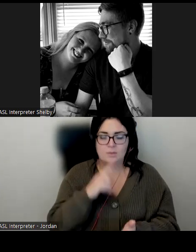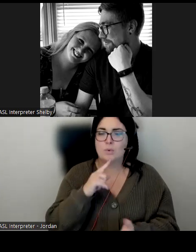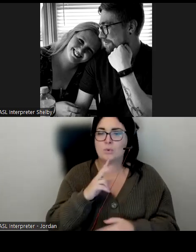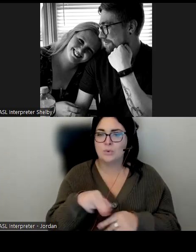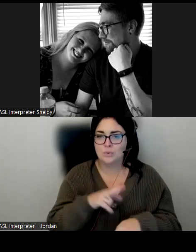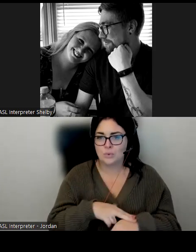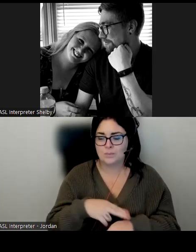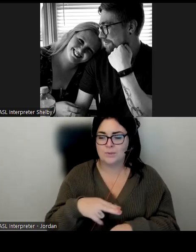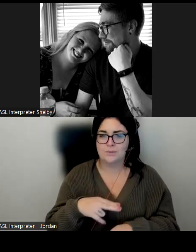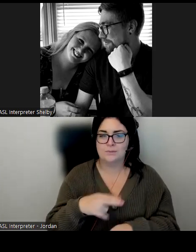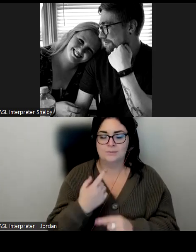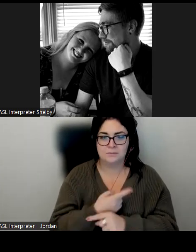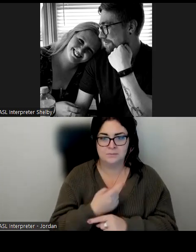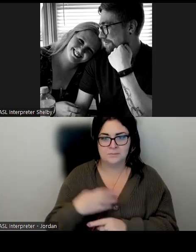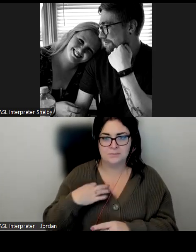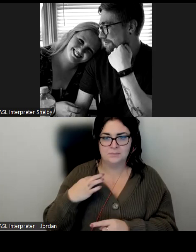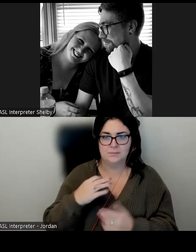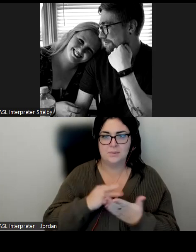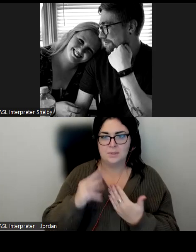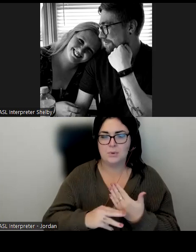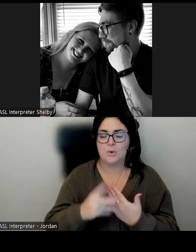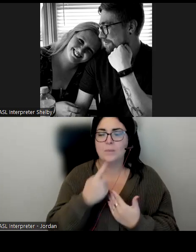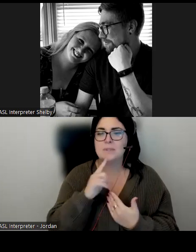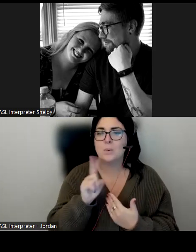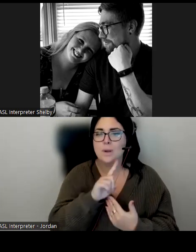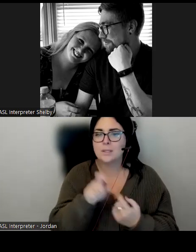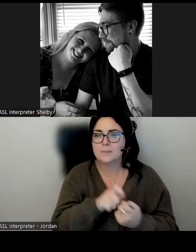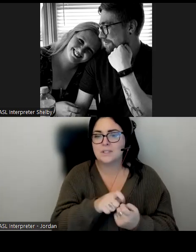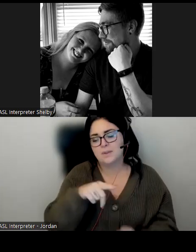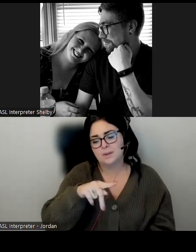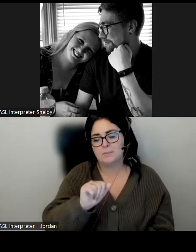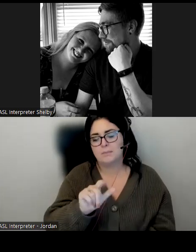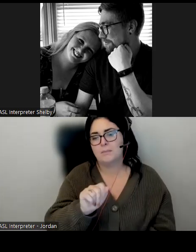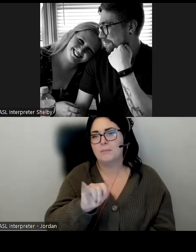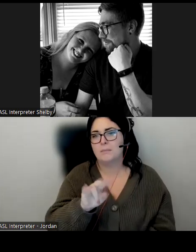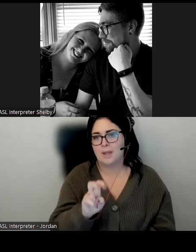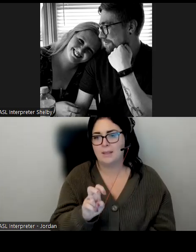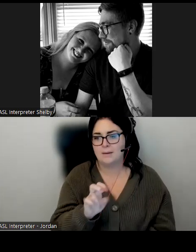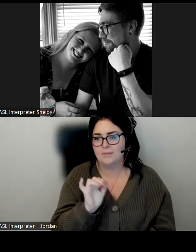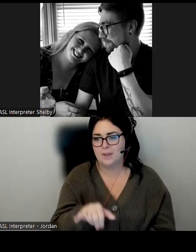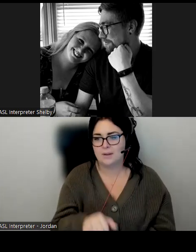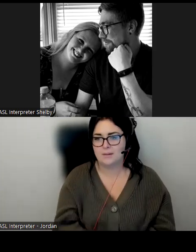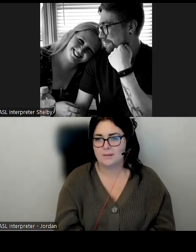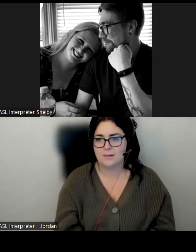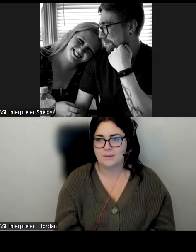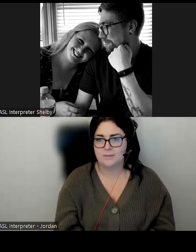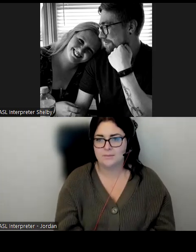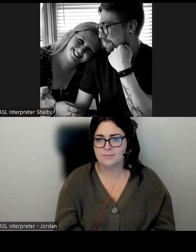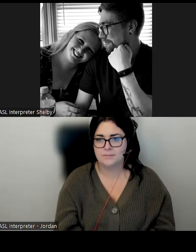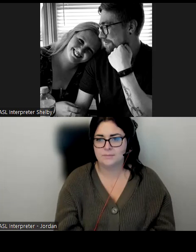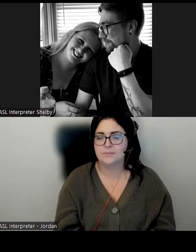would make a note that that's an area that you want to do some specific work in. And yeah, same for LG Health as